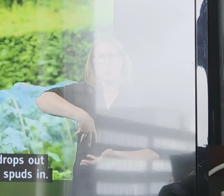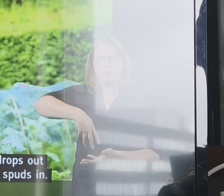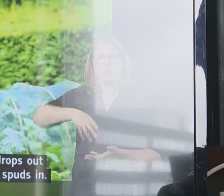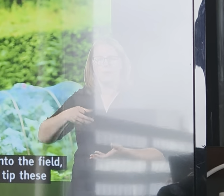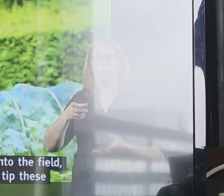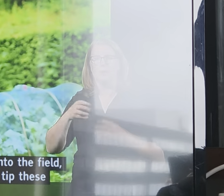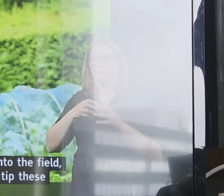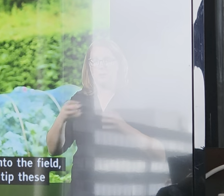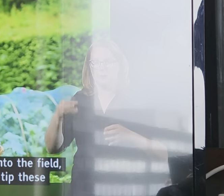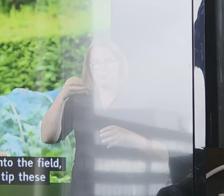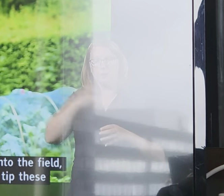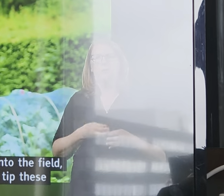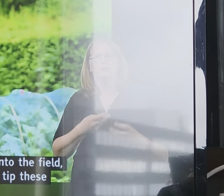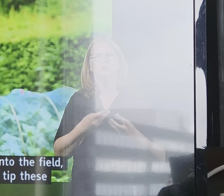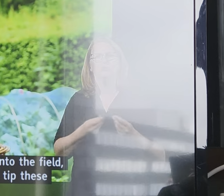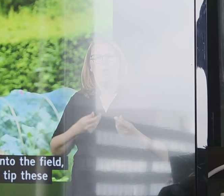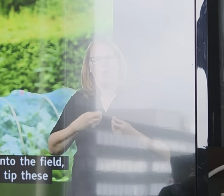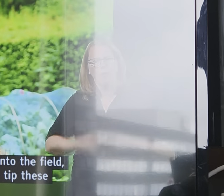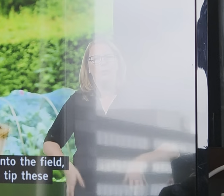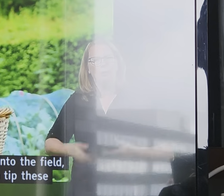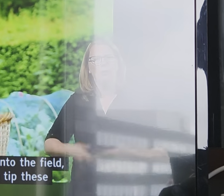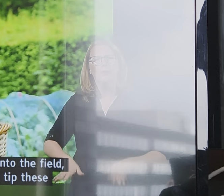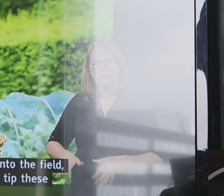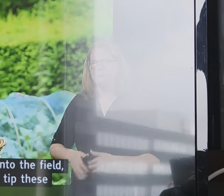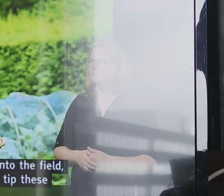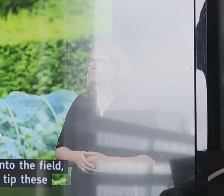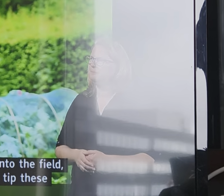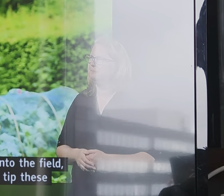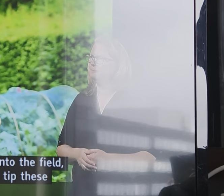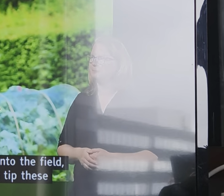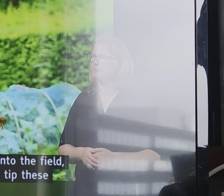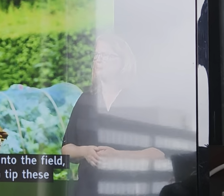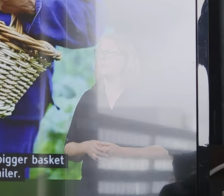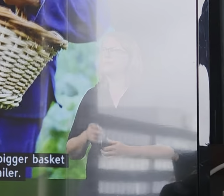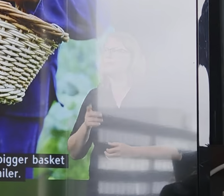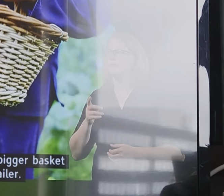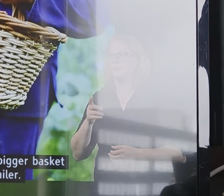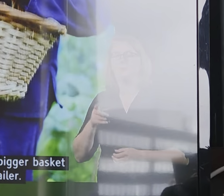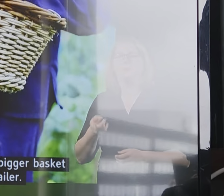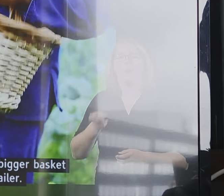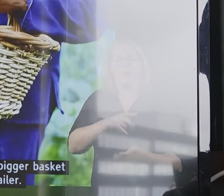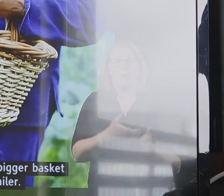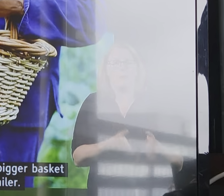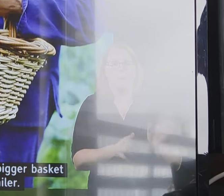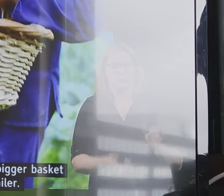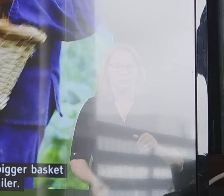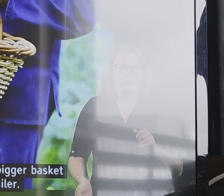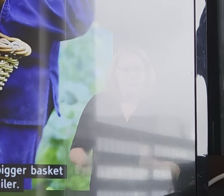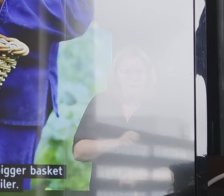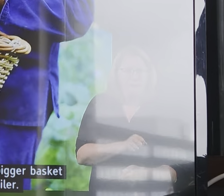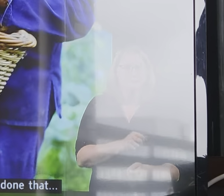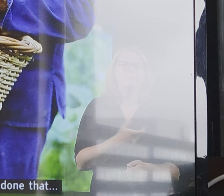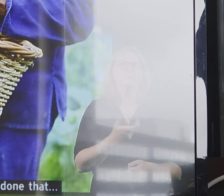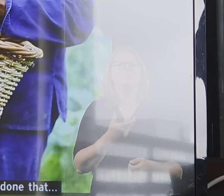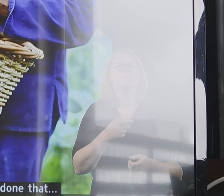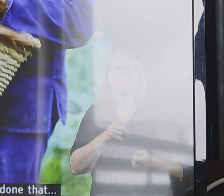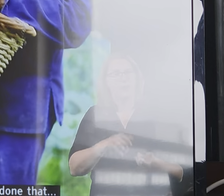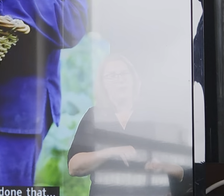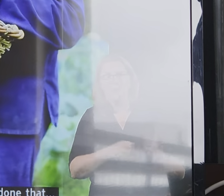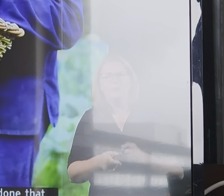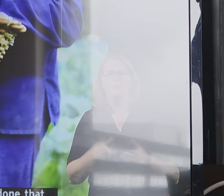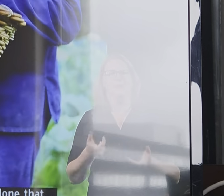spuds in, and you take these into the field, fill it up, and then tip these either into another bigger basket or into a trailer.